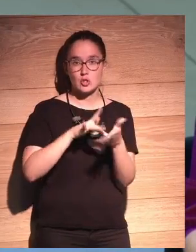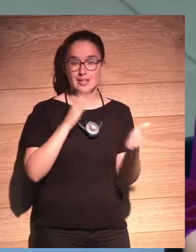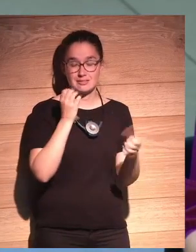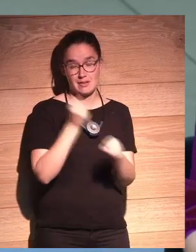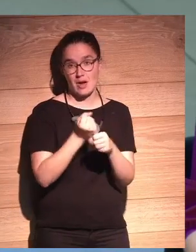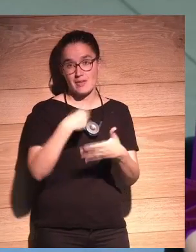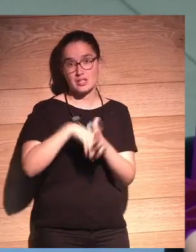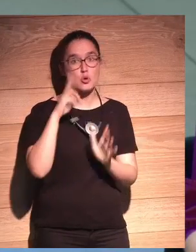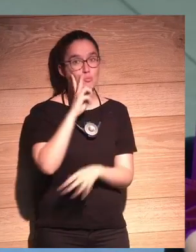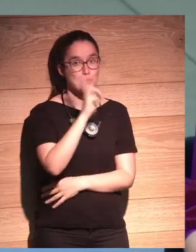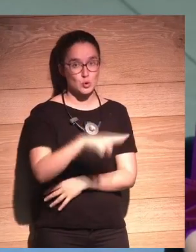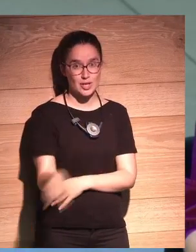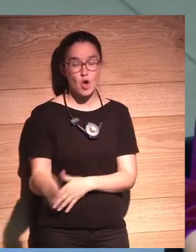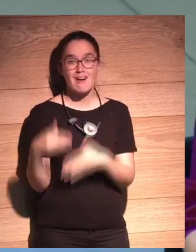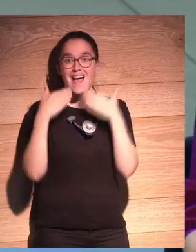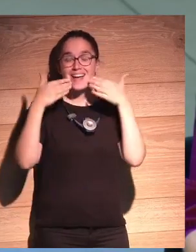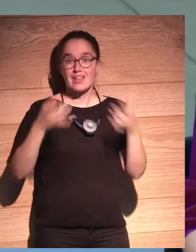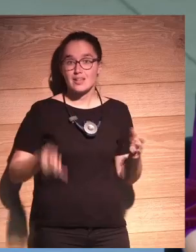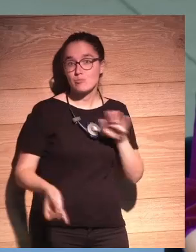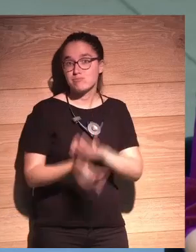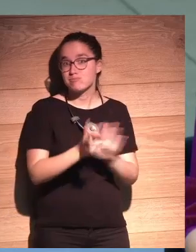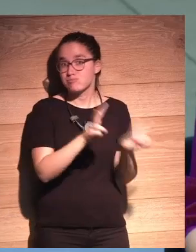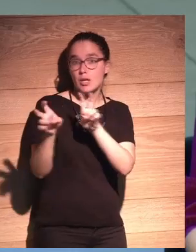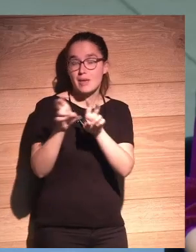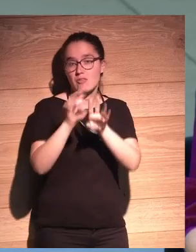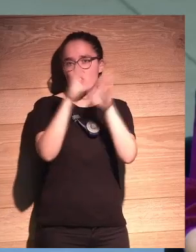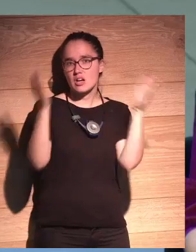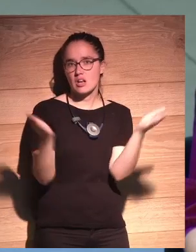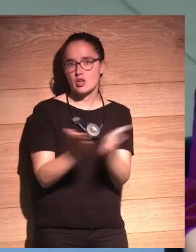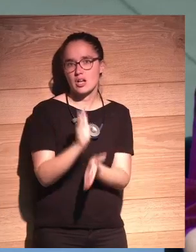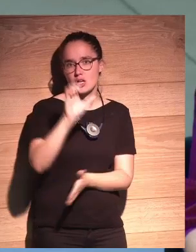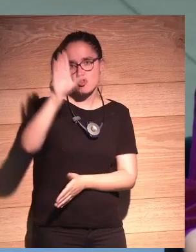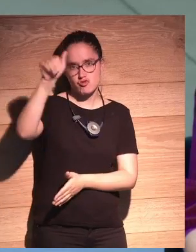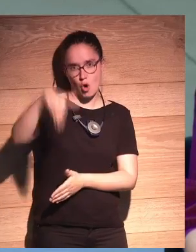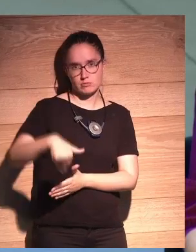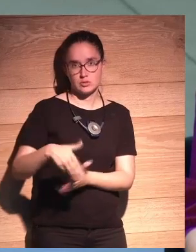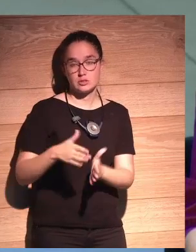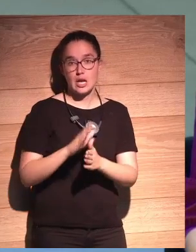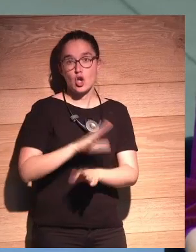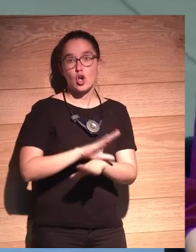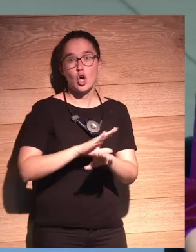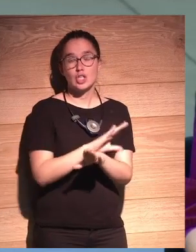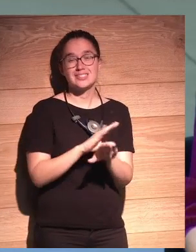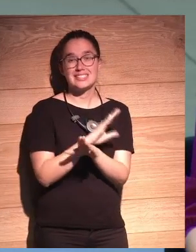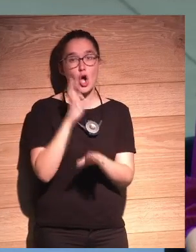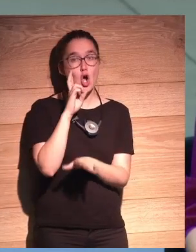the sphere of visual arts. I was working in a museum, and thanks to